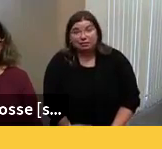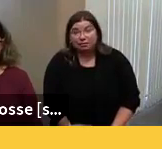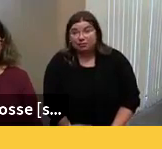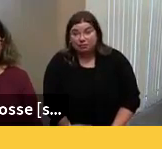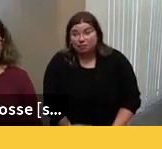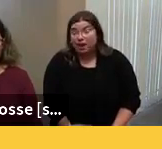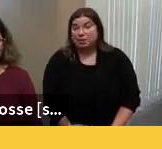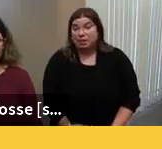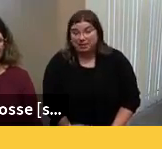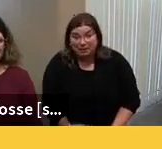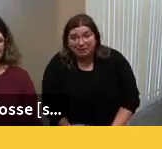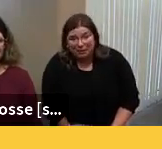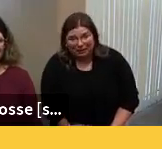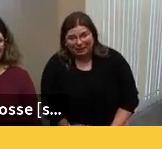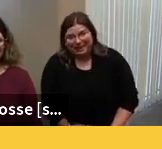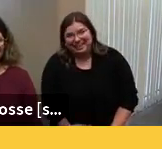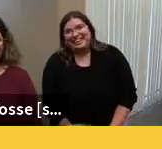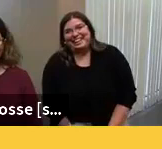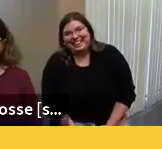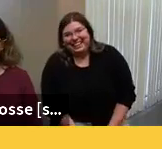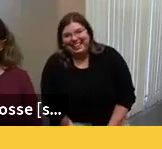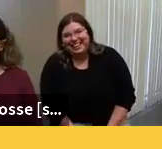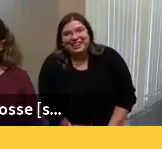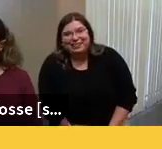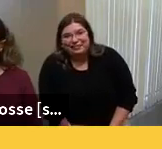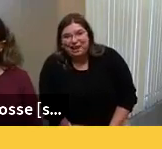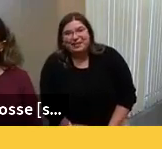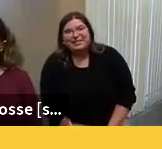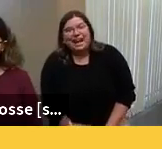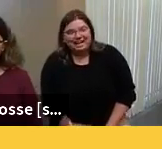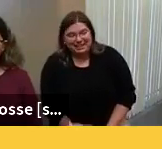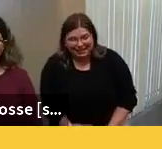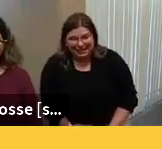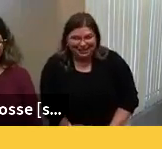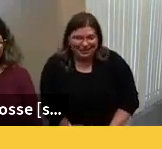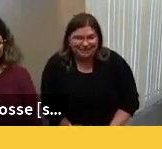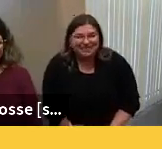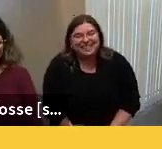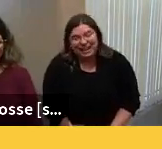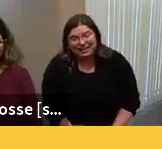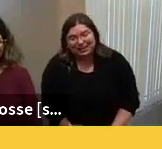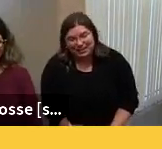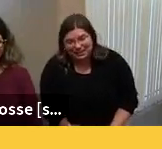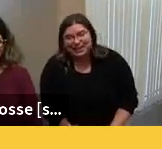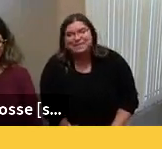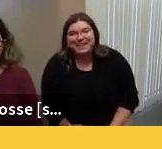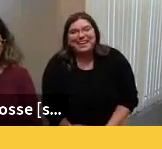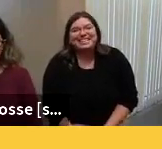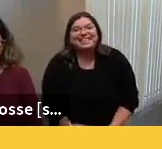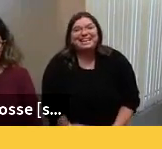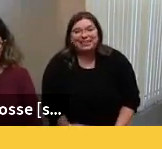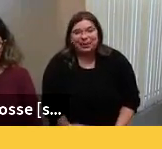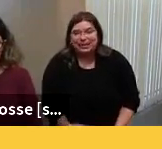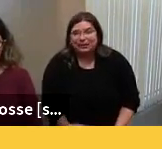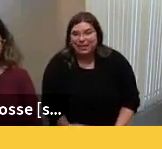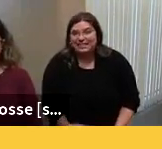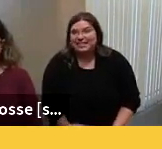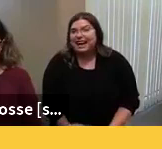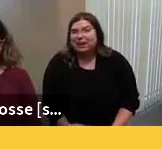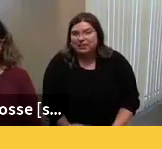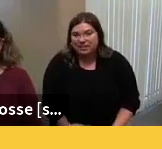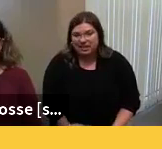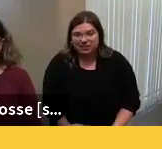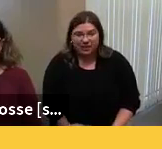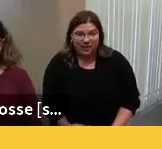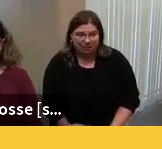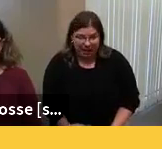and famous in the field. Famous and successful. The signs are similar, but yes. So it's great to